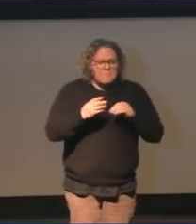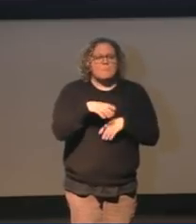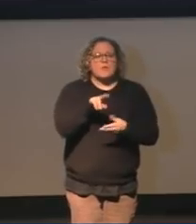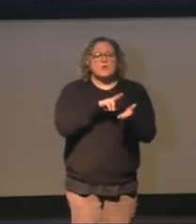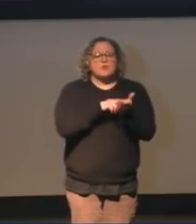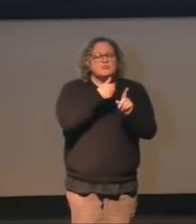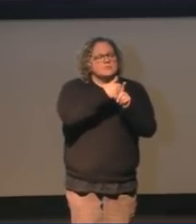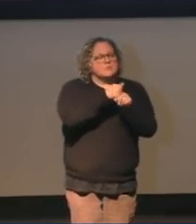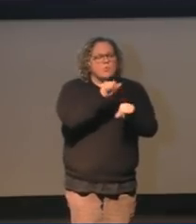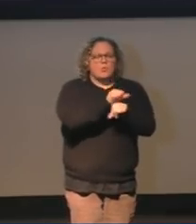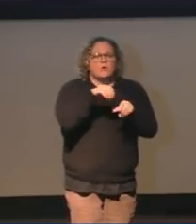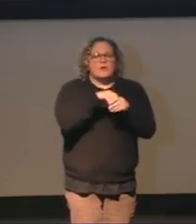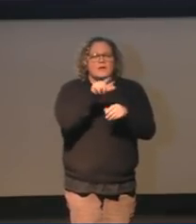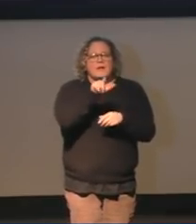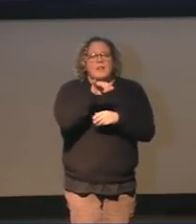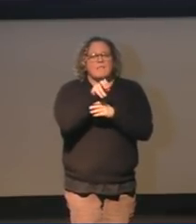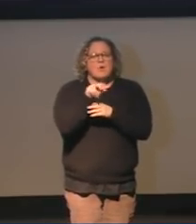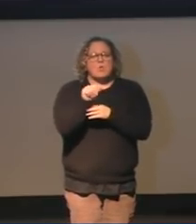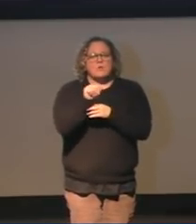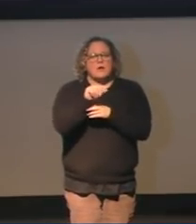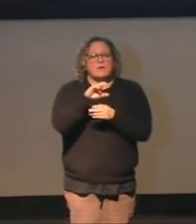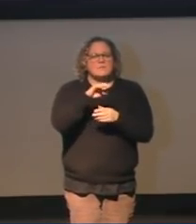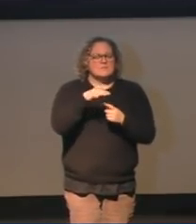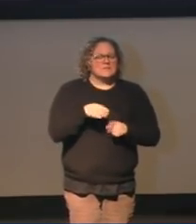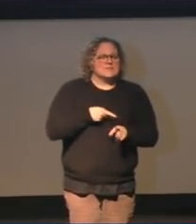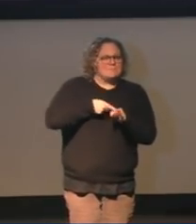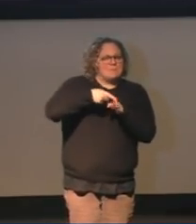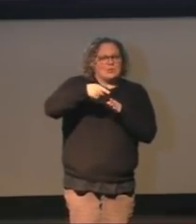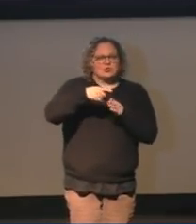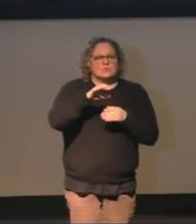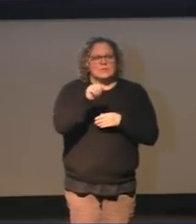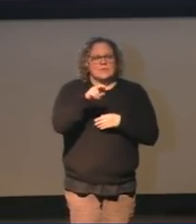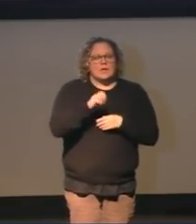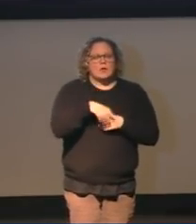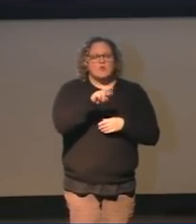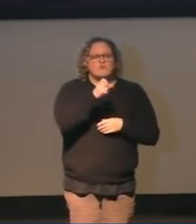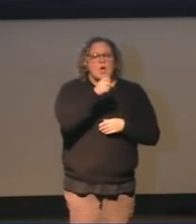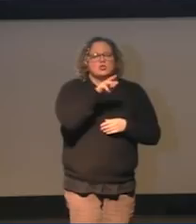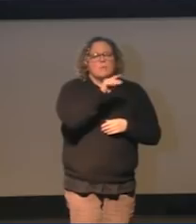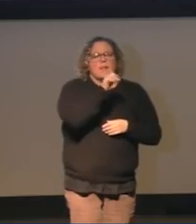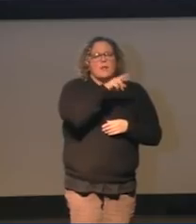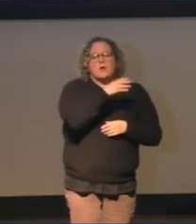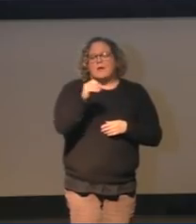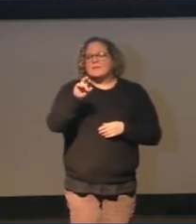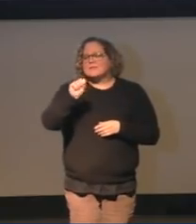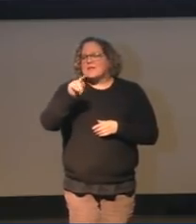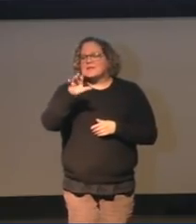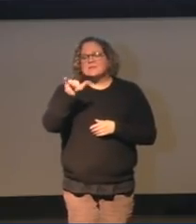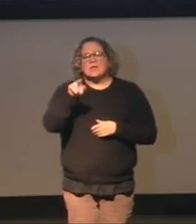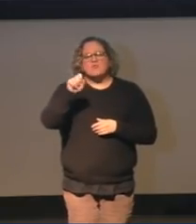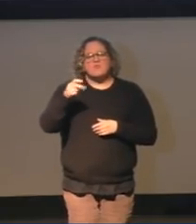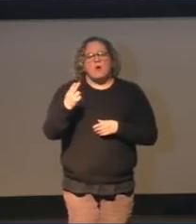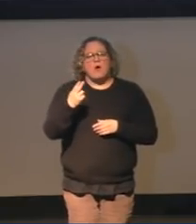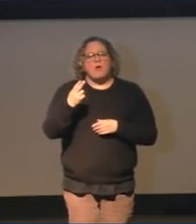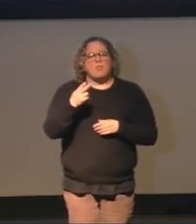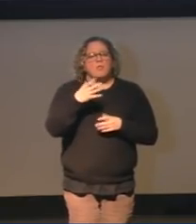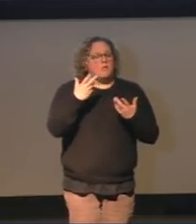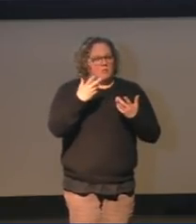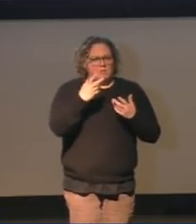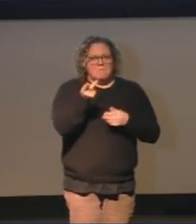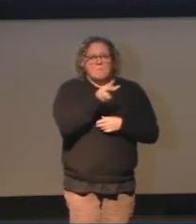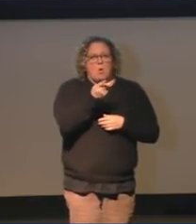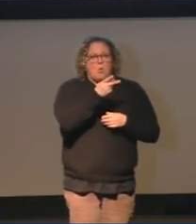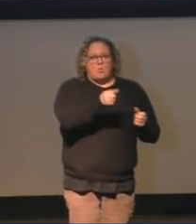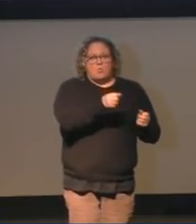work in Livonia Specialty Care. Roger Miller and Stacy Roth were redeployed to work in UH and